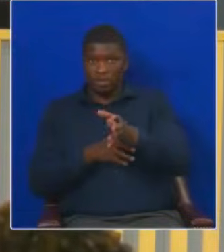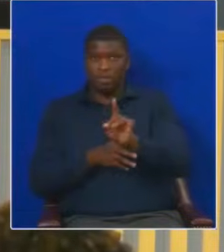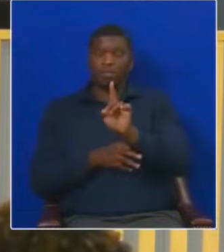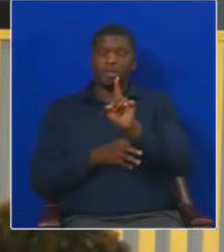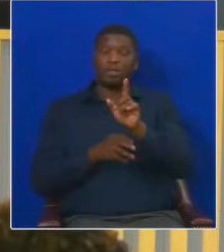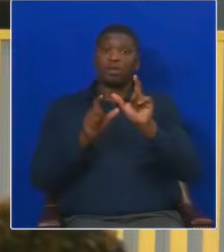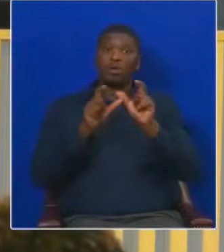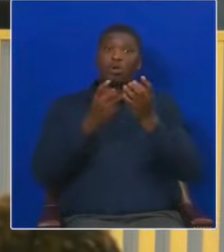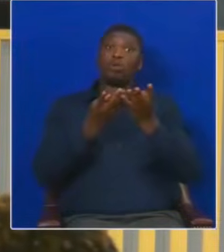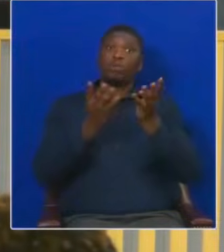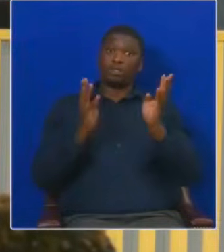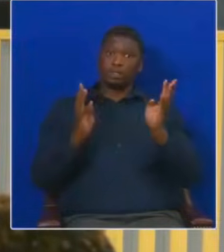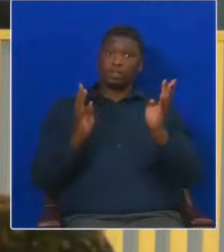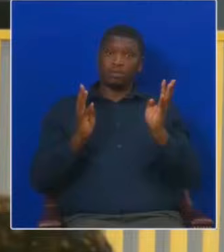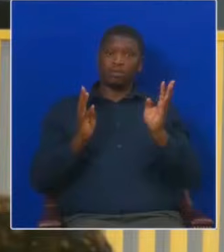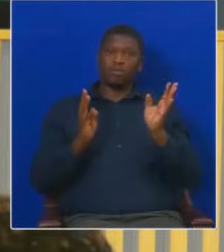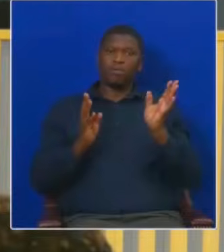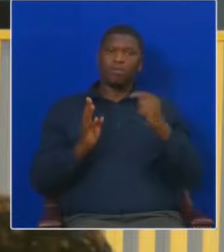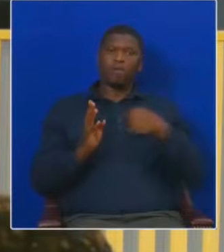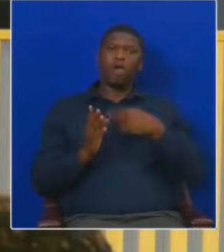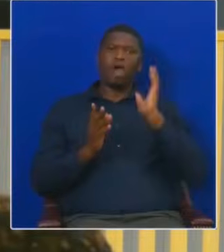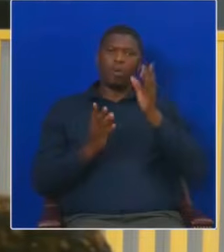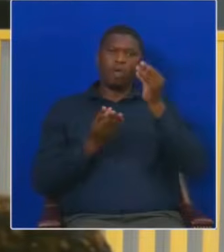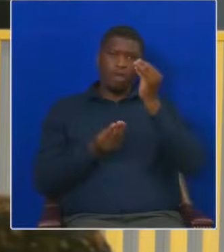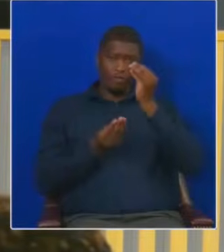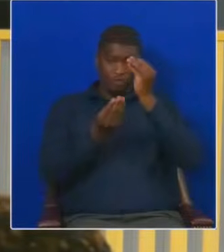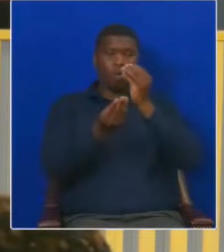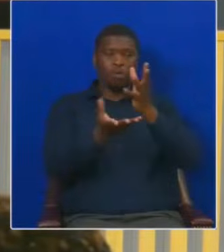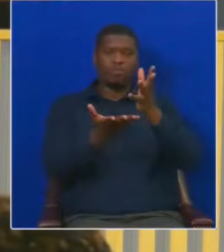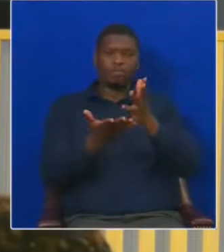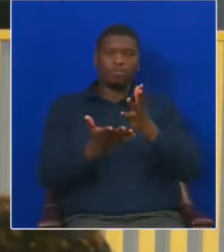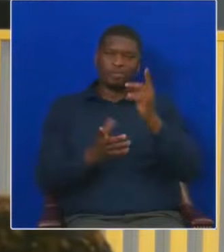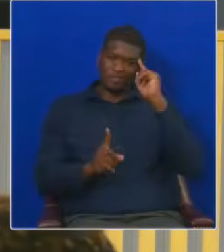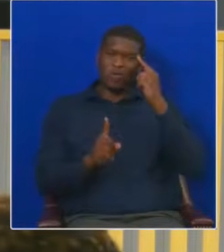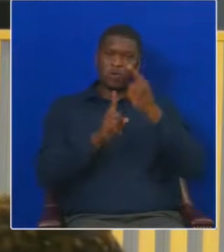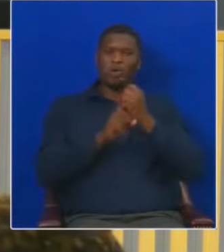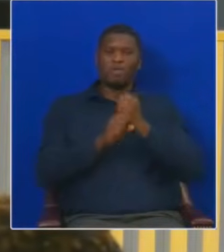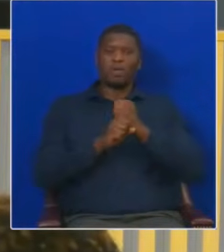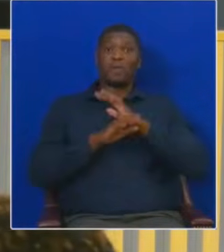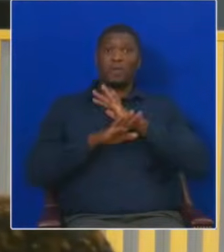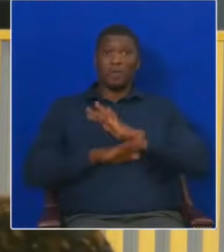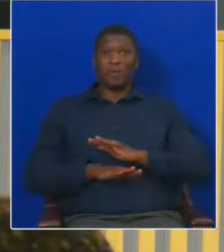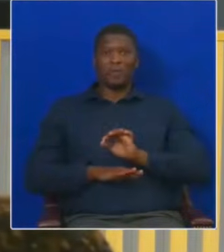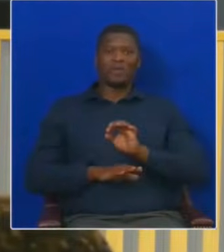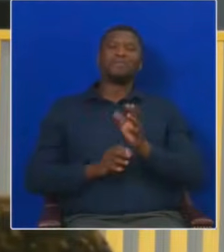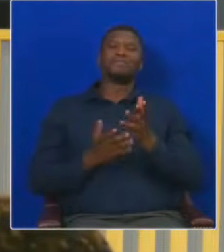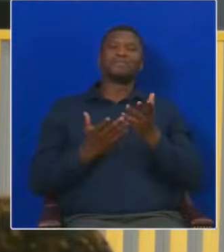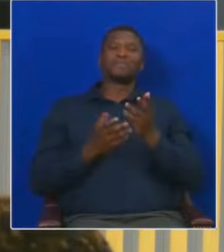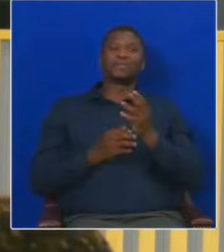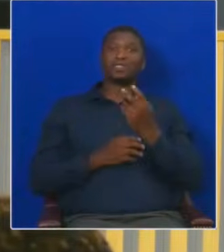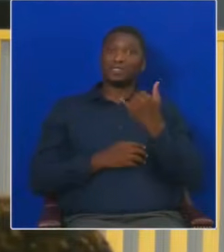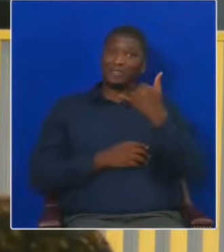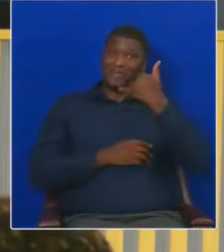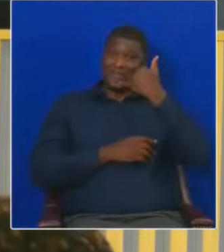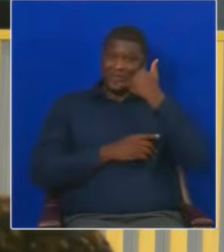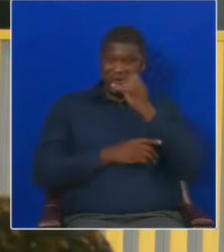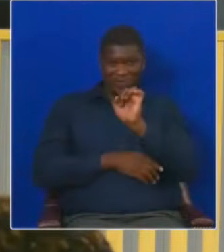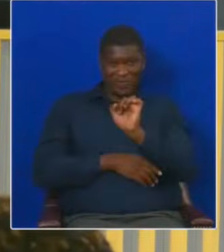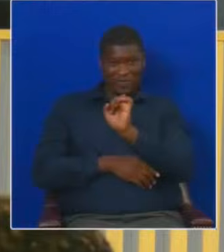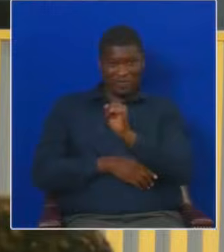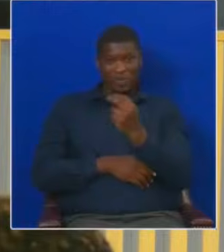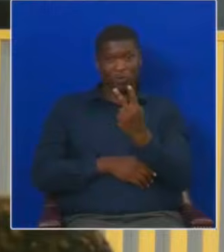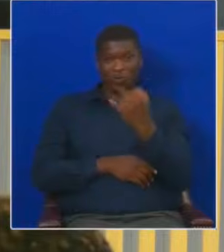put the Commission at ease to say that these phones, these particular phones that we are